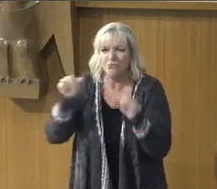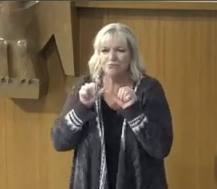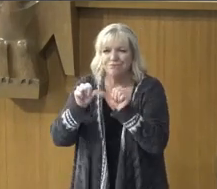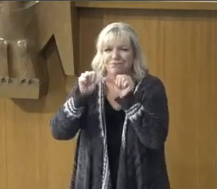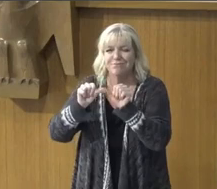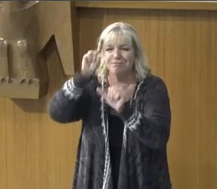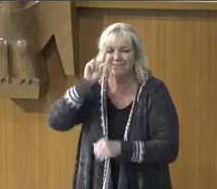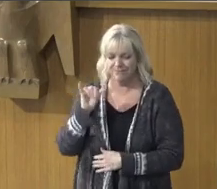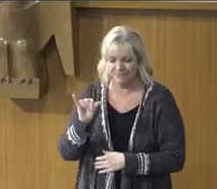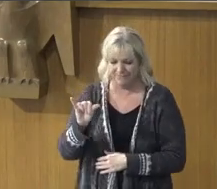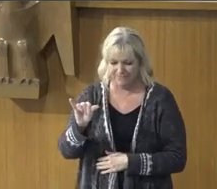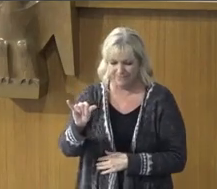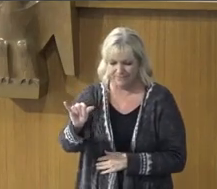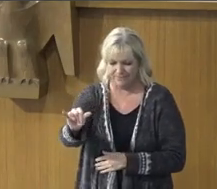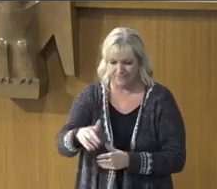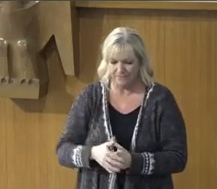ends